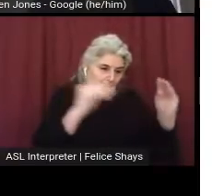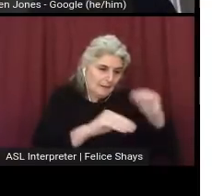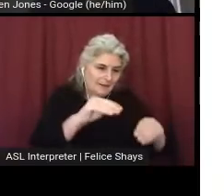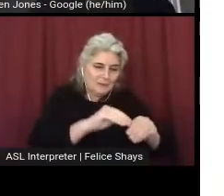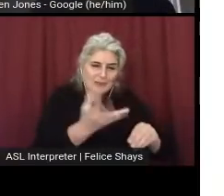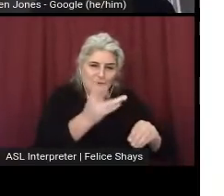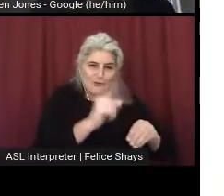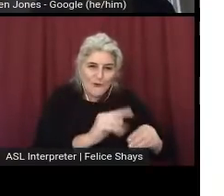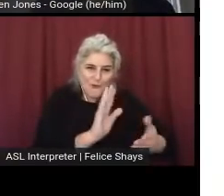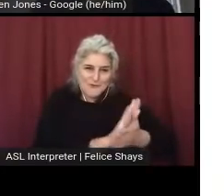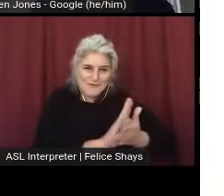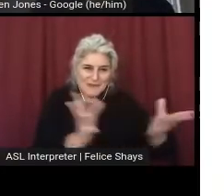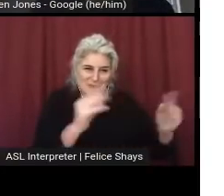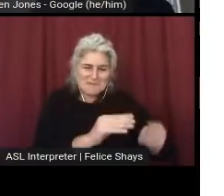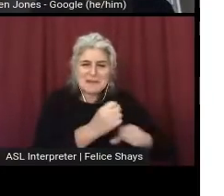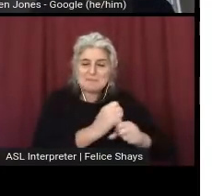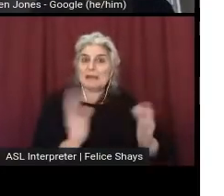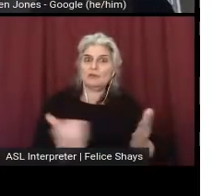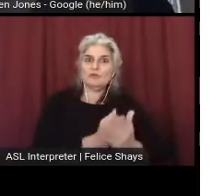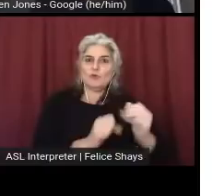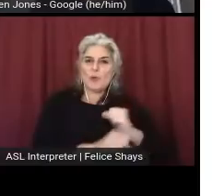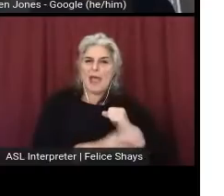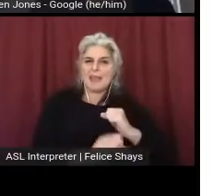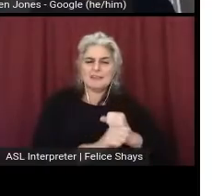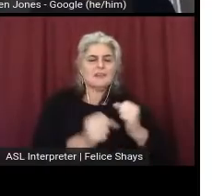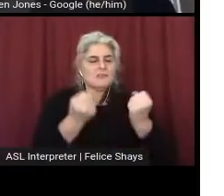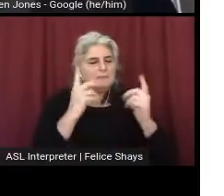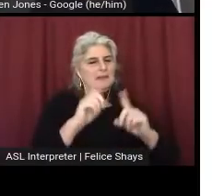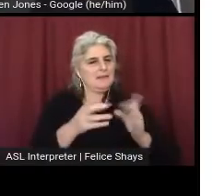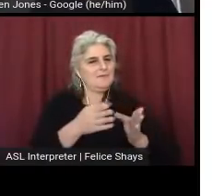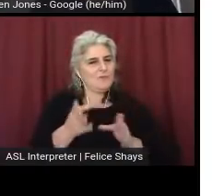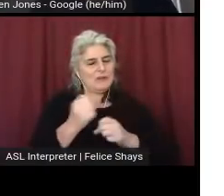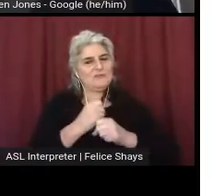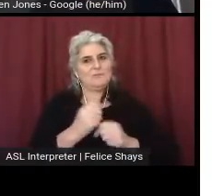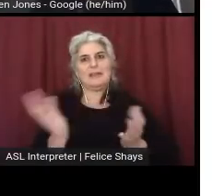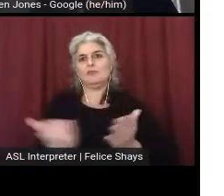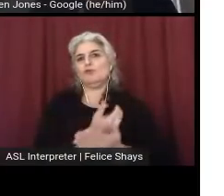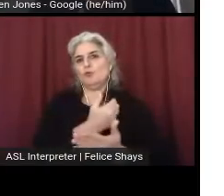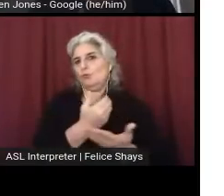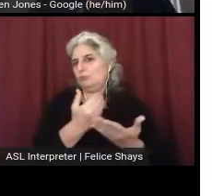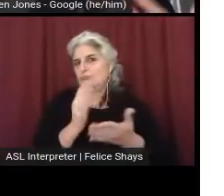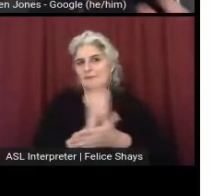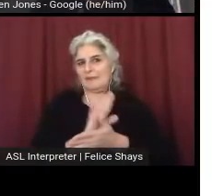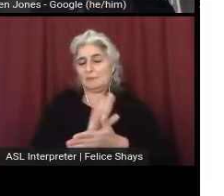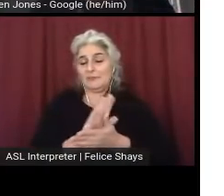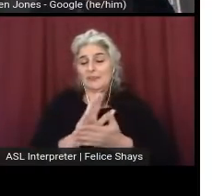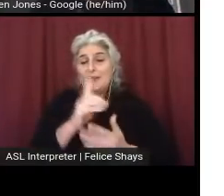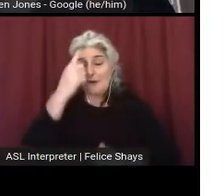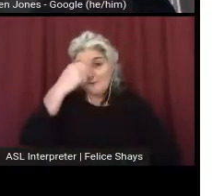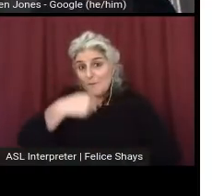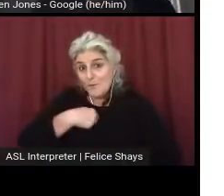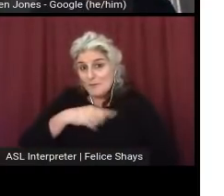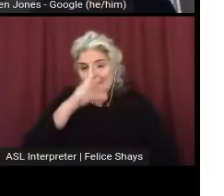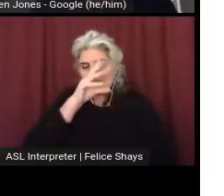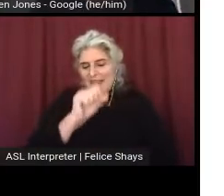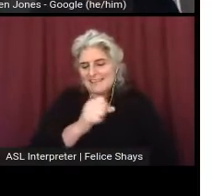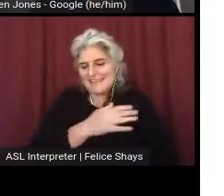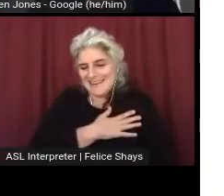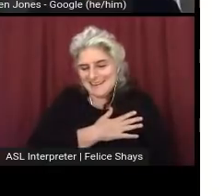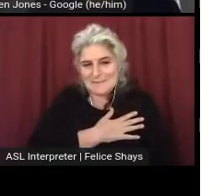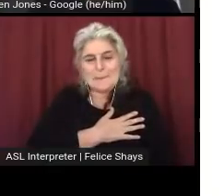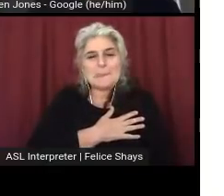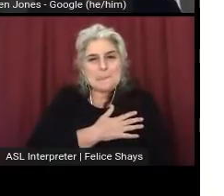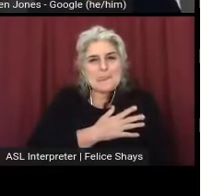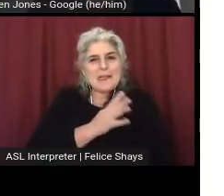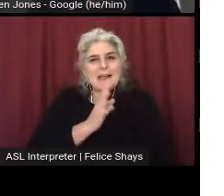to cheaply produce new content and to message effectively. It's fascinating for me as I talk to